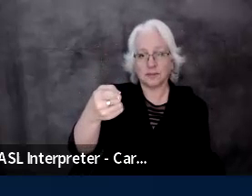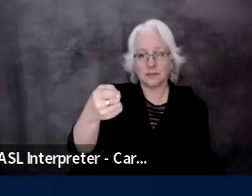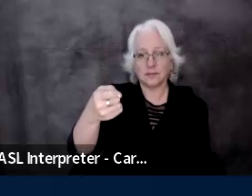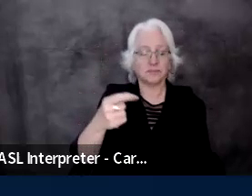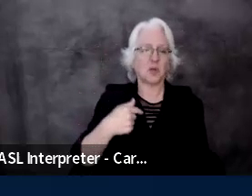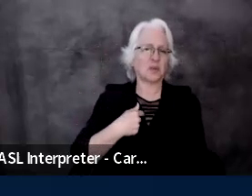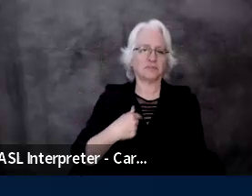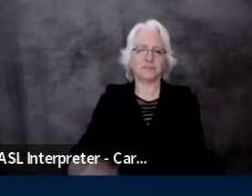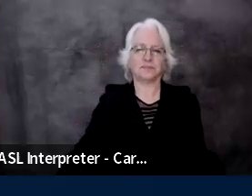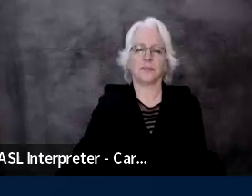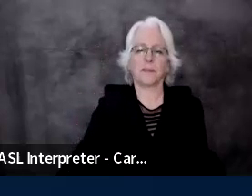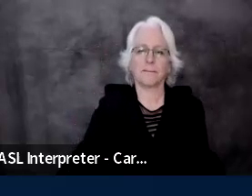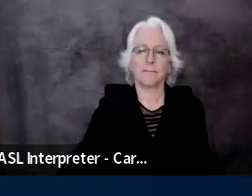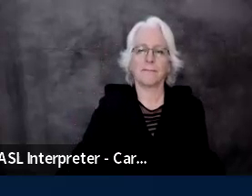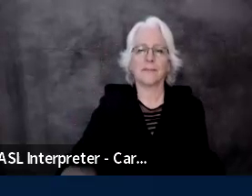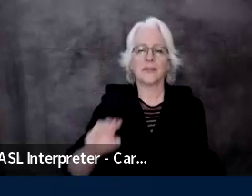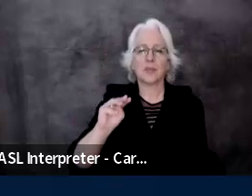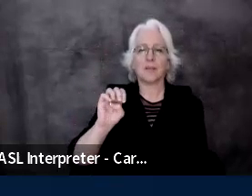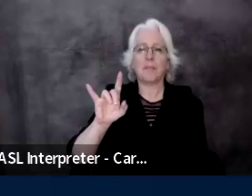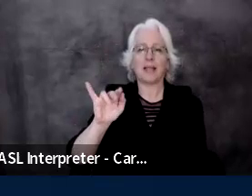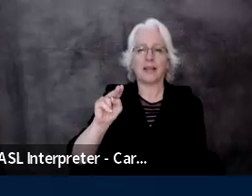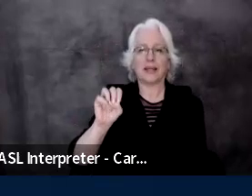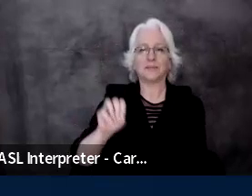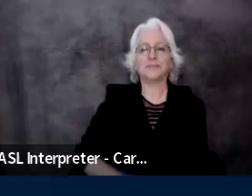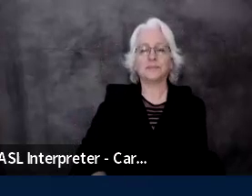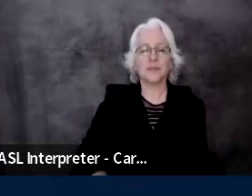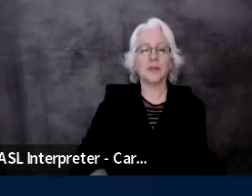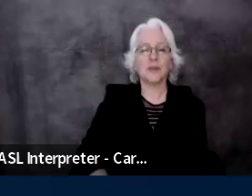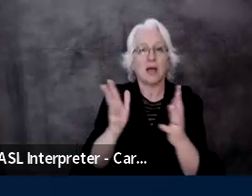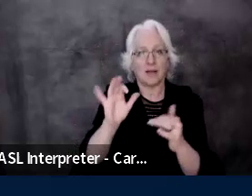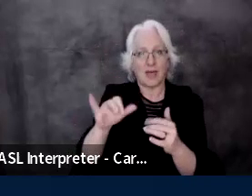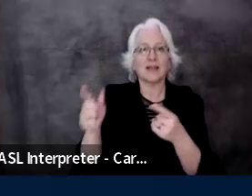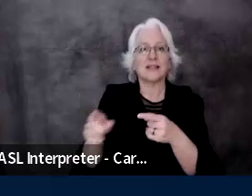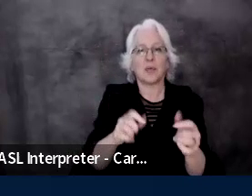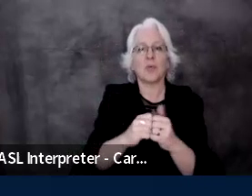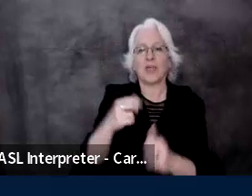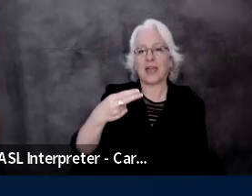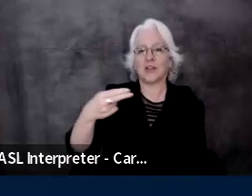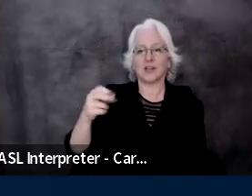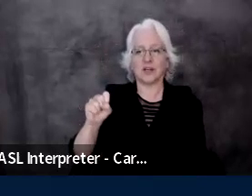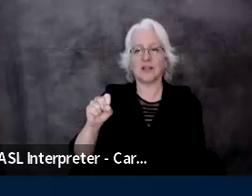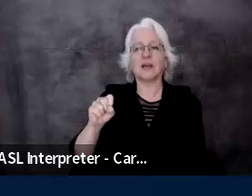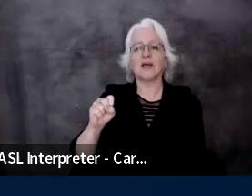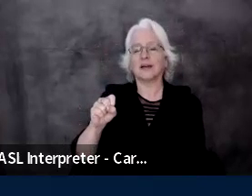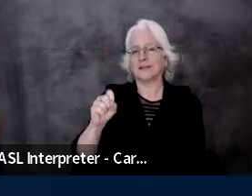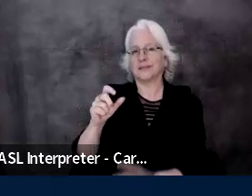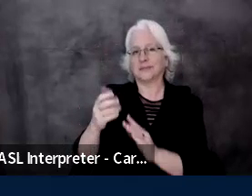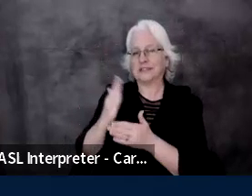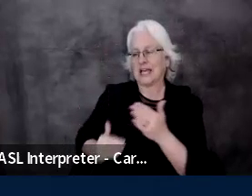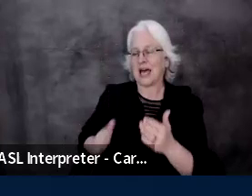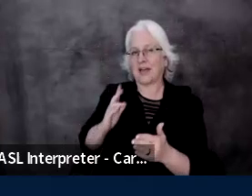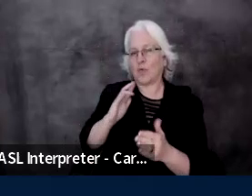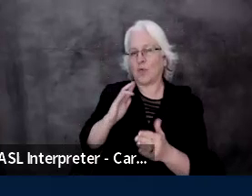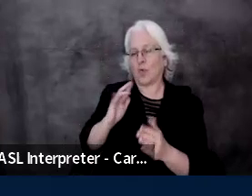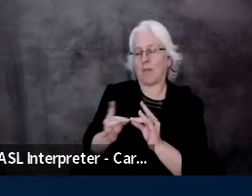so I think a lot of that has been done on the HHS side with respect to comments on these rules that we've done.